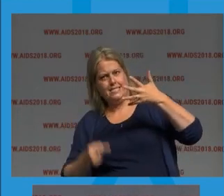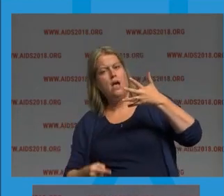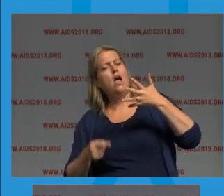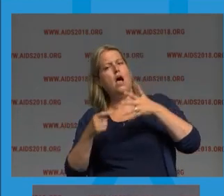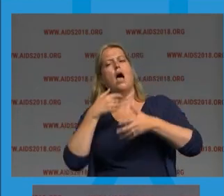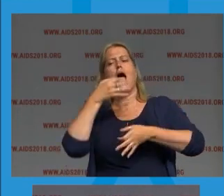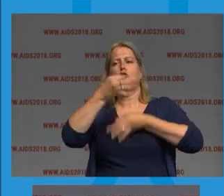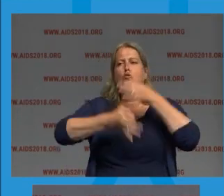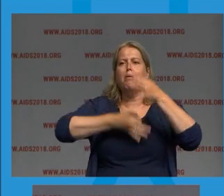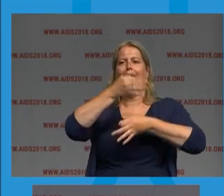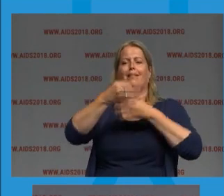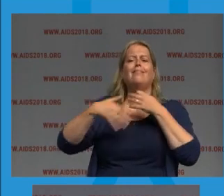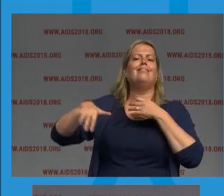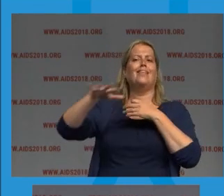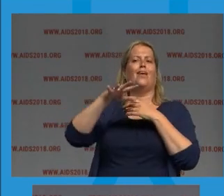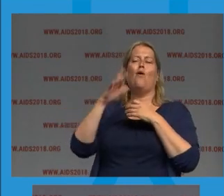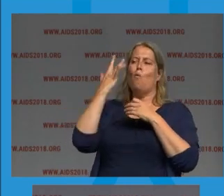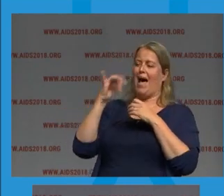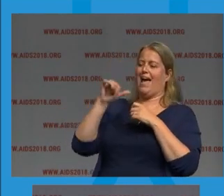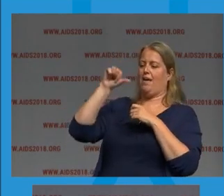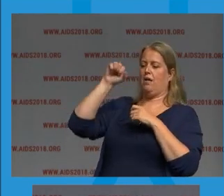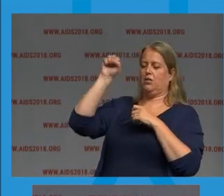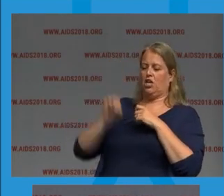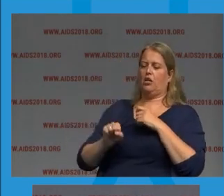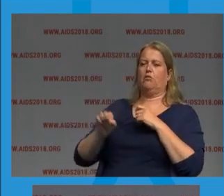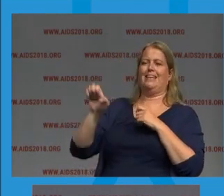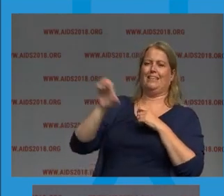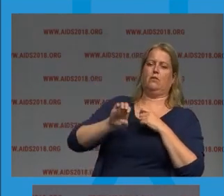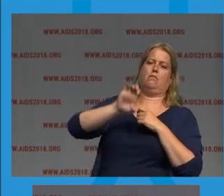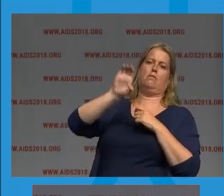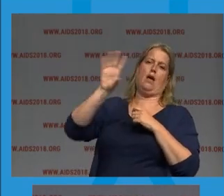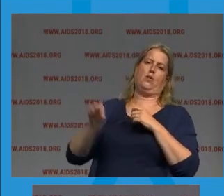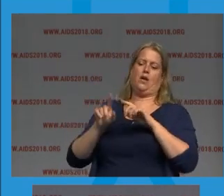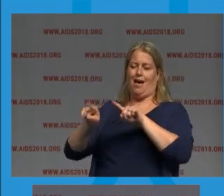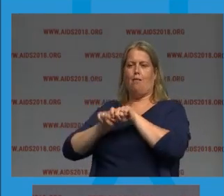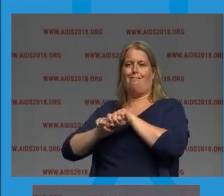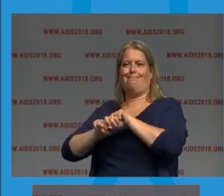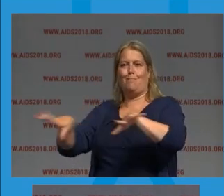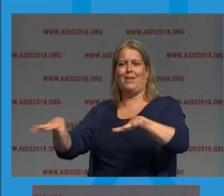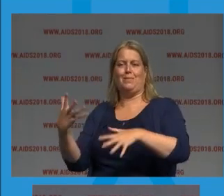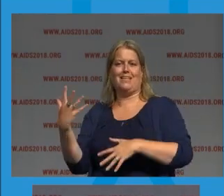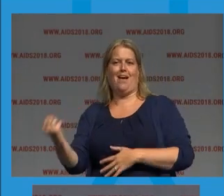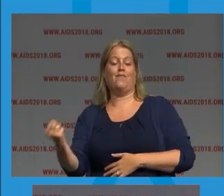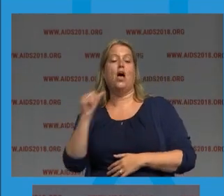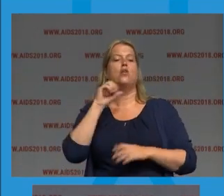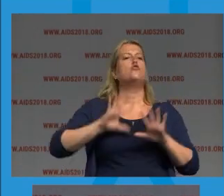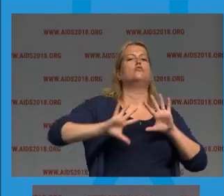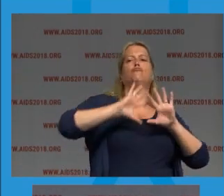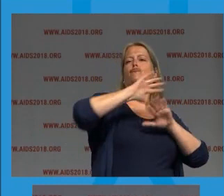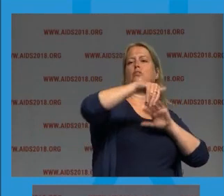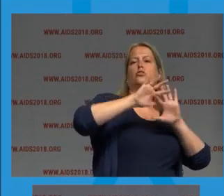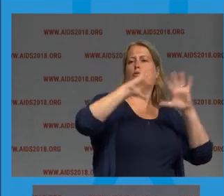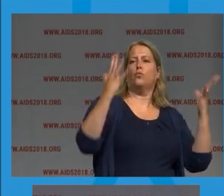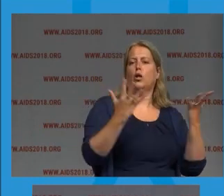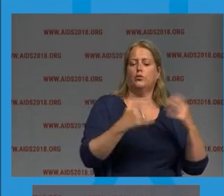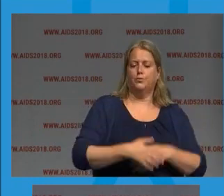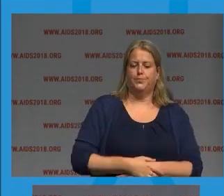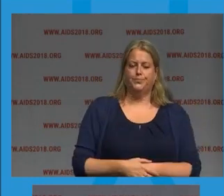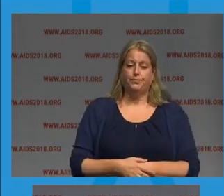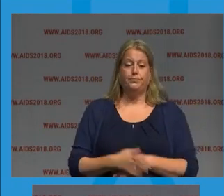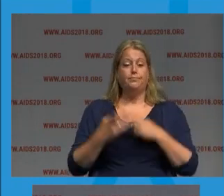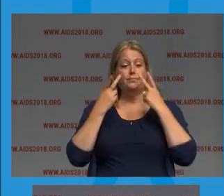epidemics are happening in Southern and Eastern Africa and not in other parts of the world. When we looked at the significant determinants